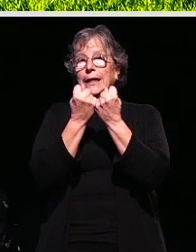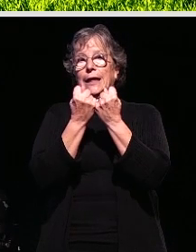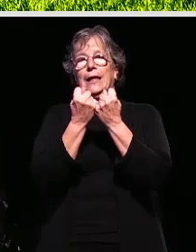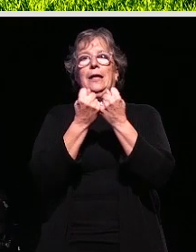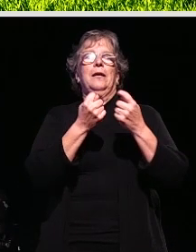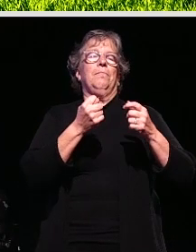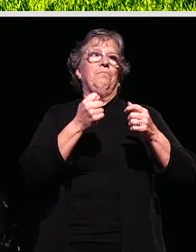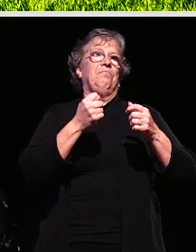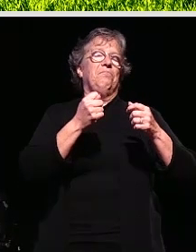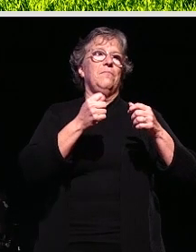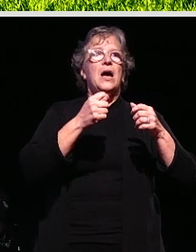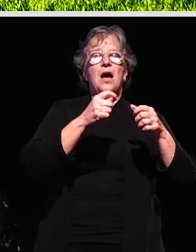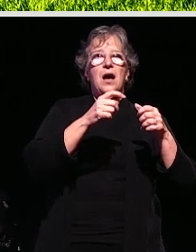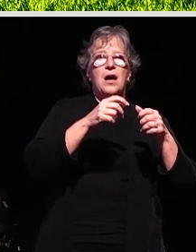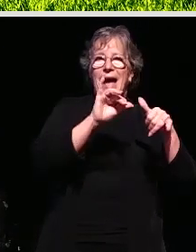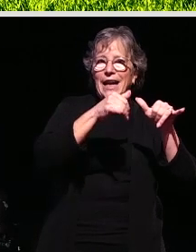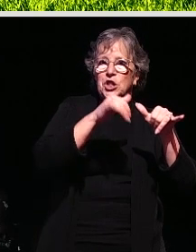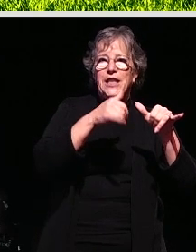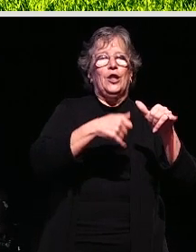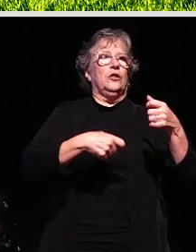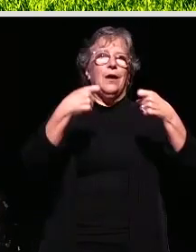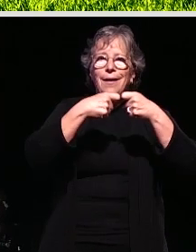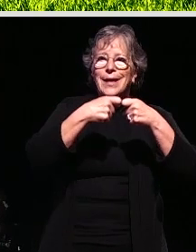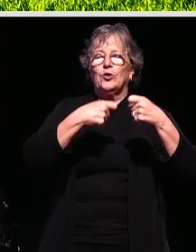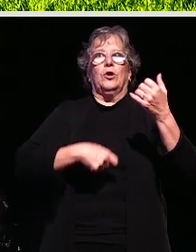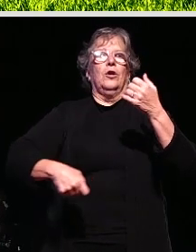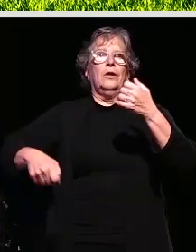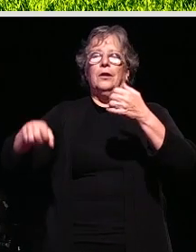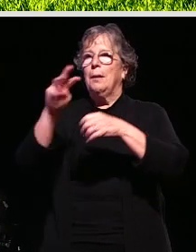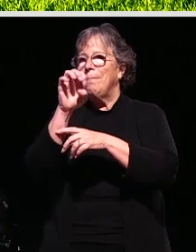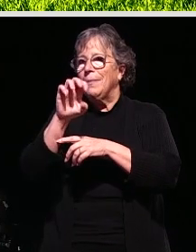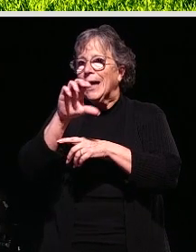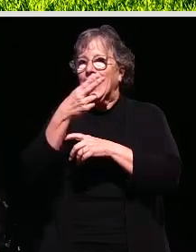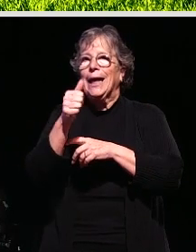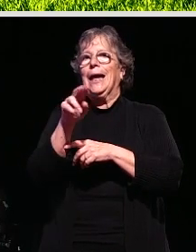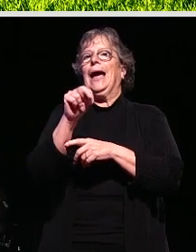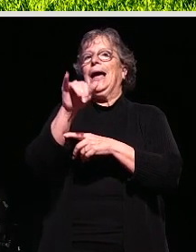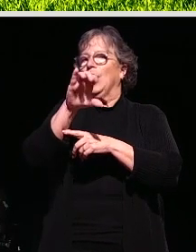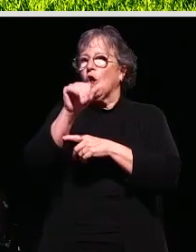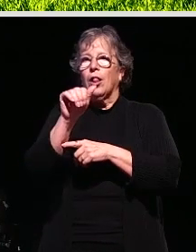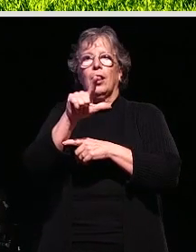mechanical, electrical engineering, ag tech commercialization, and business continuity across multiple continents.